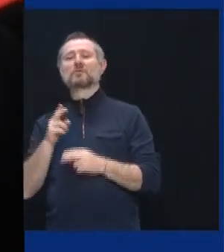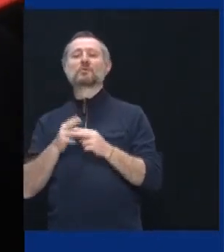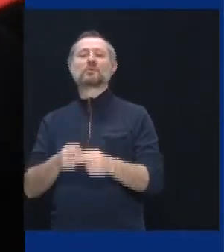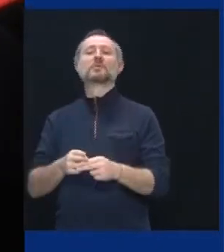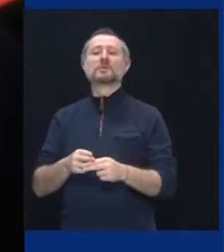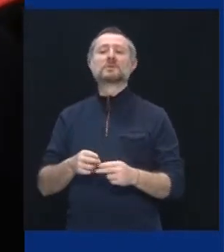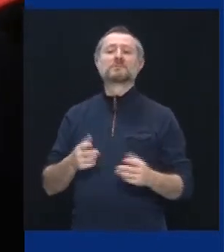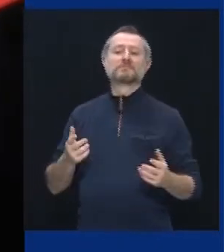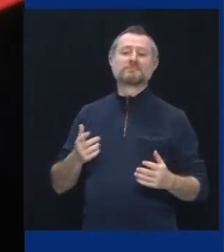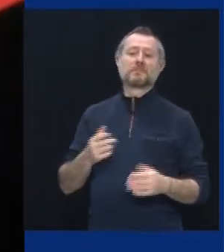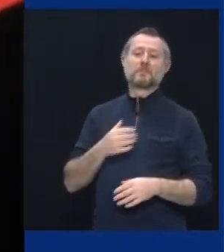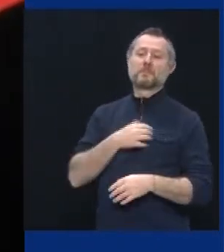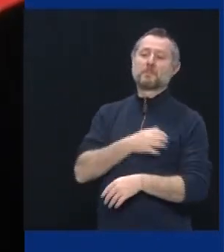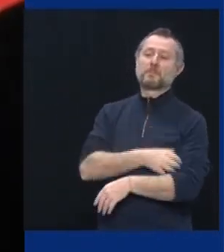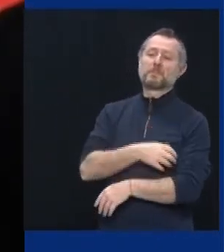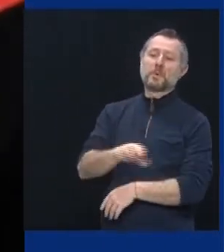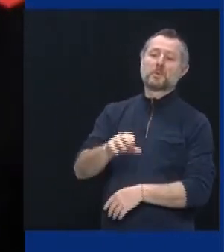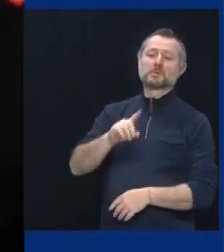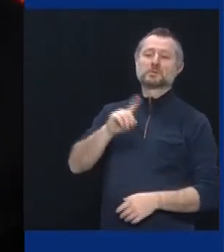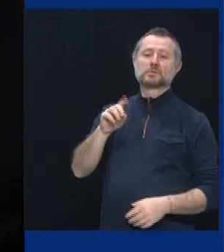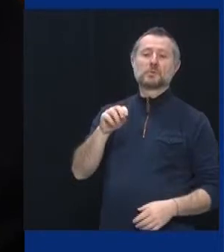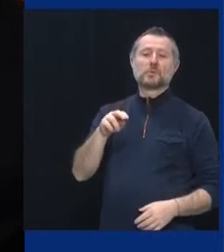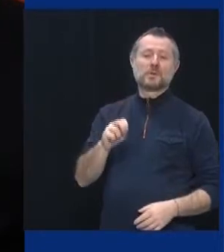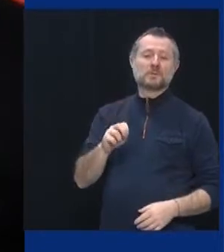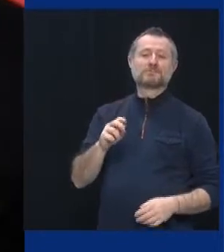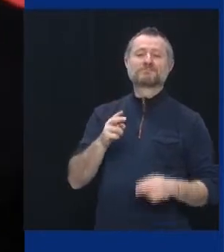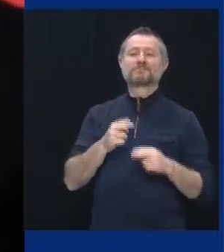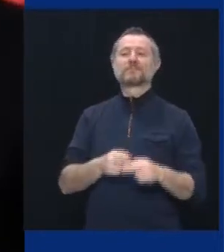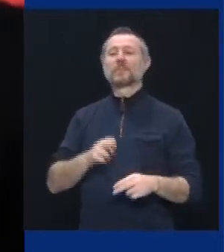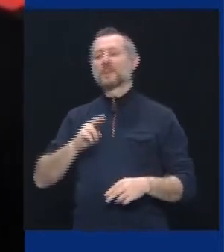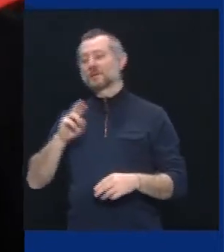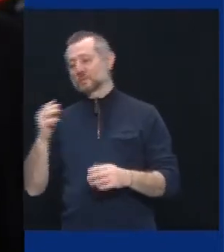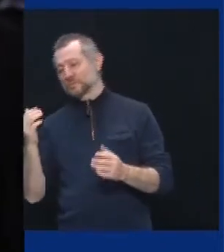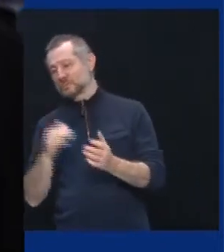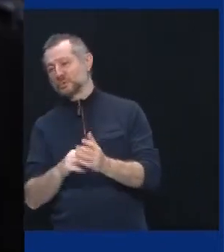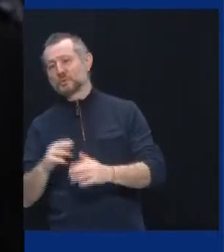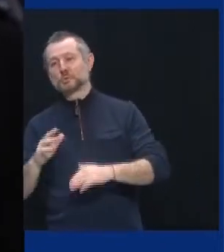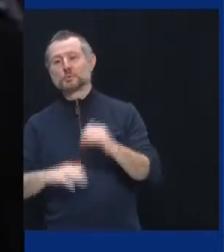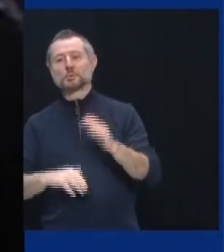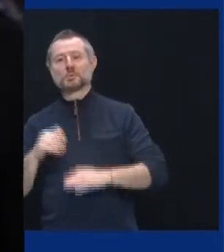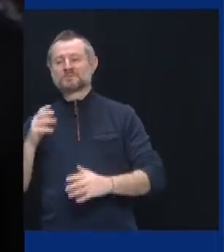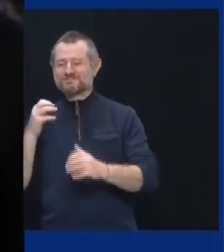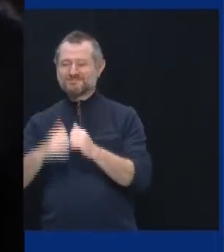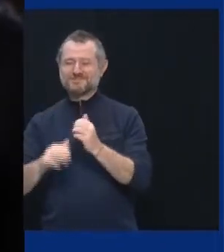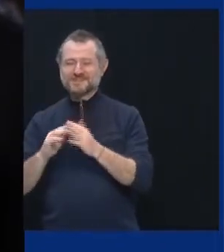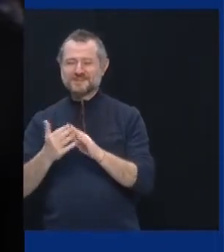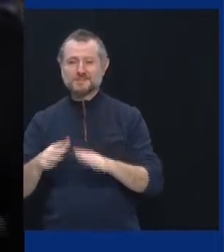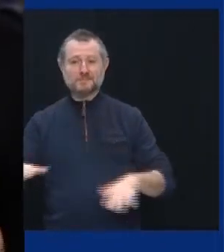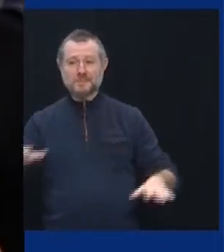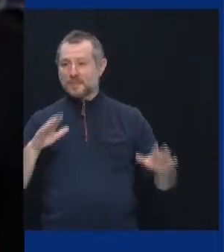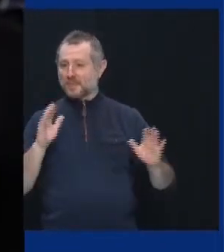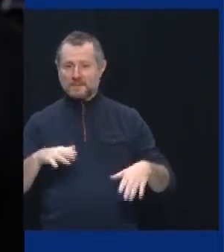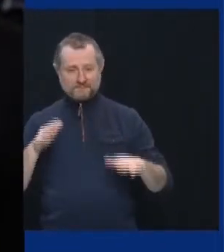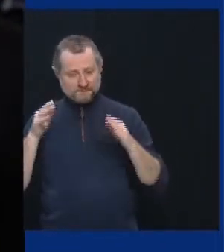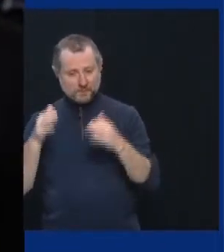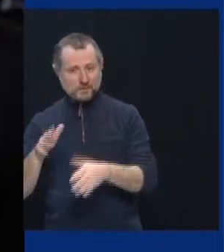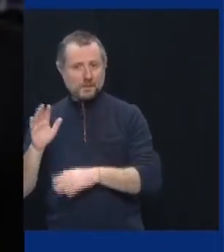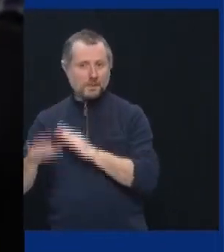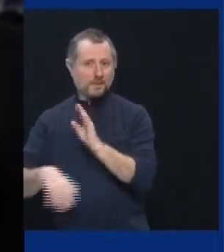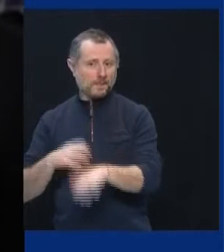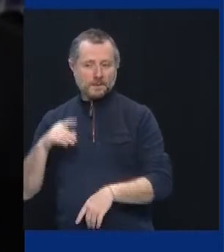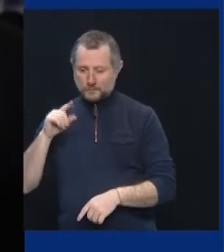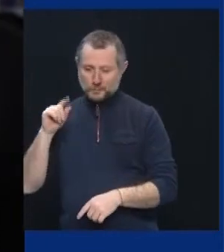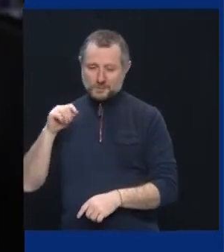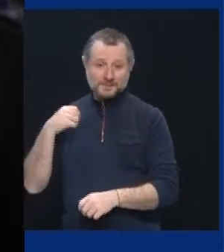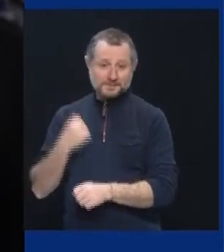a renaissance of urban rebuilding. Hadn't been done in decades. Congressman Charles Rangel was